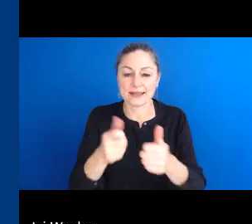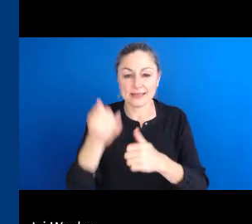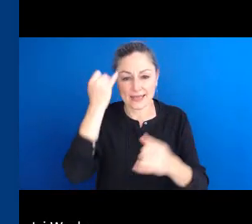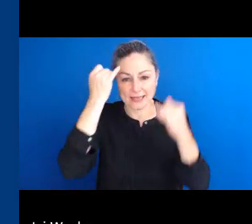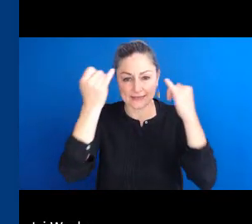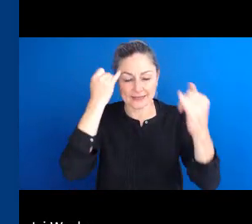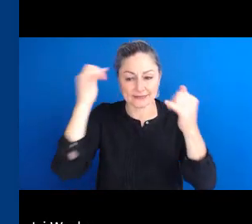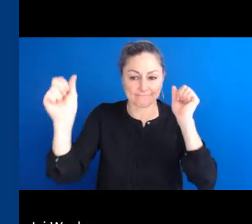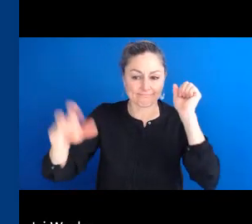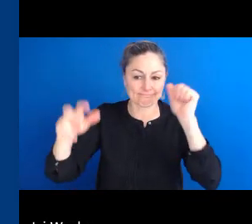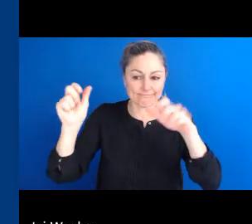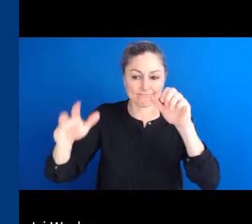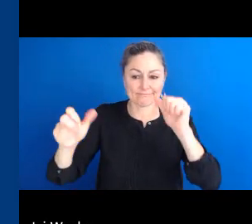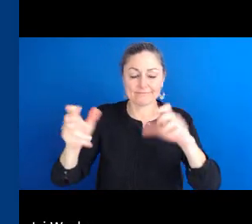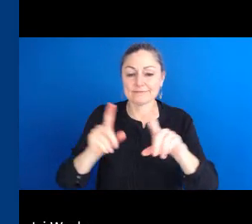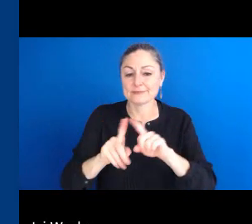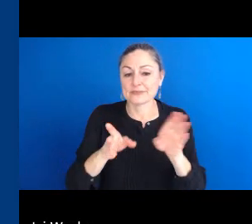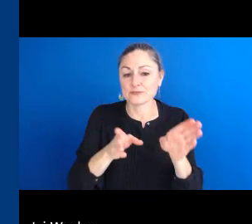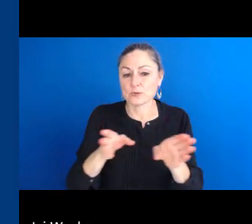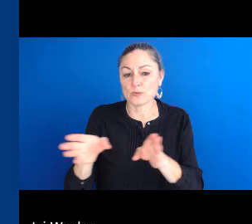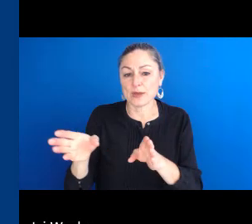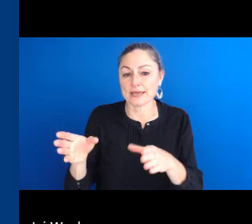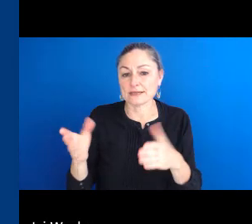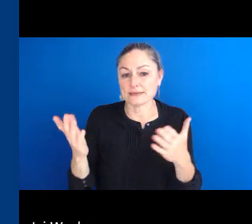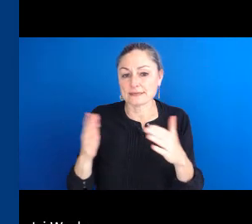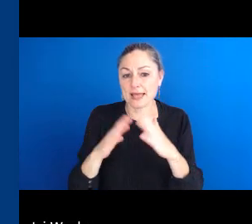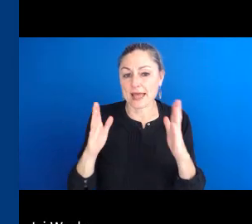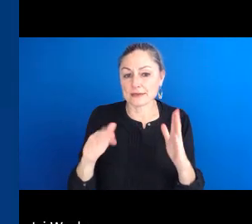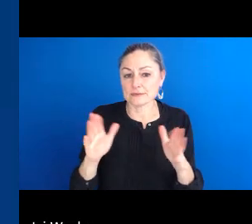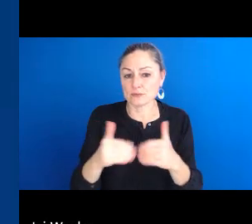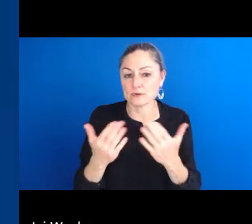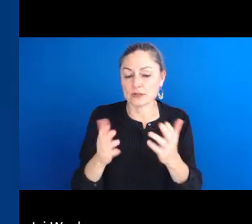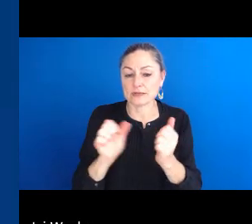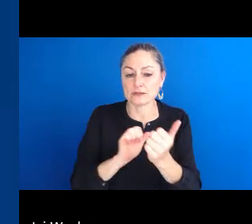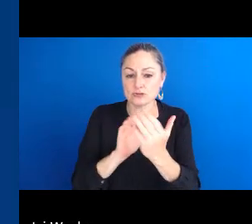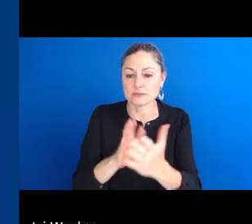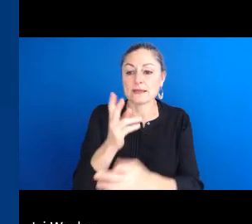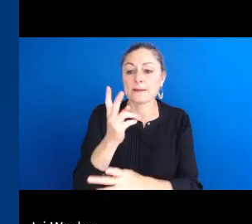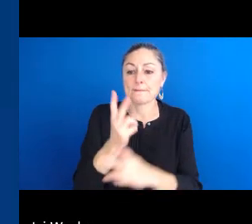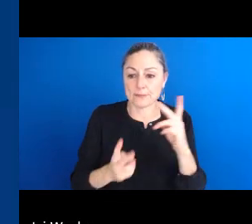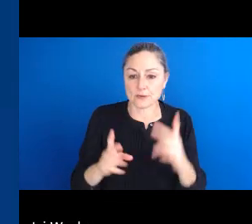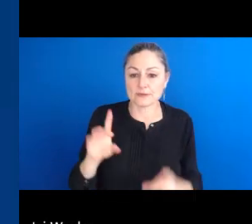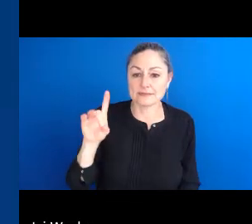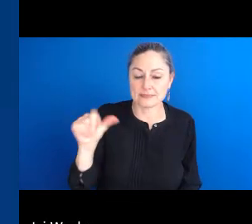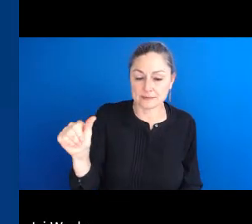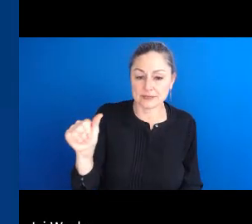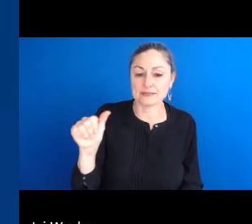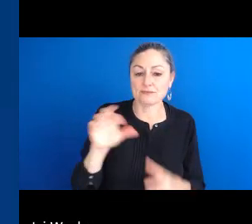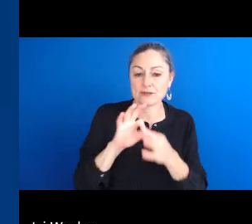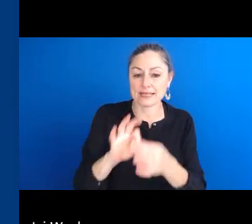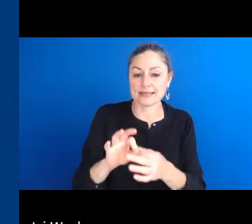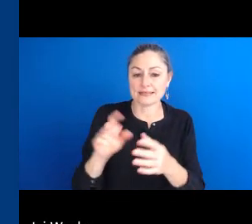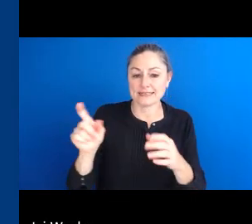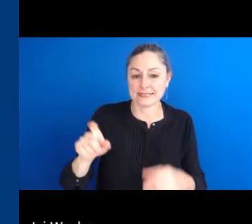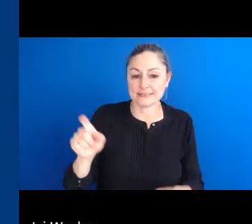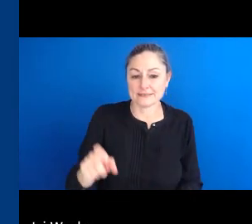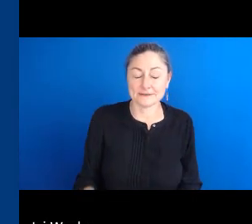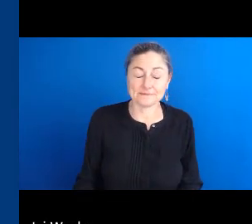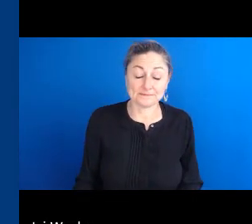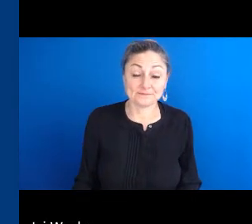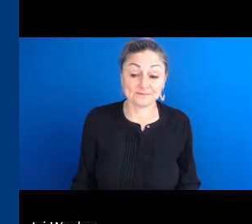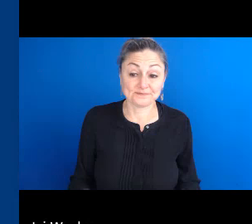of ways that a housing provider could address both of these disability-related needs. And I'll